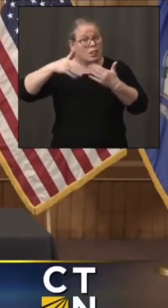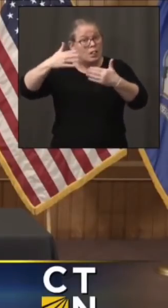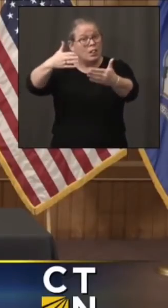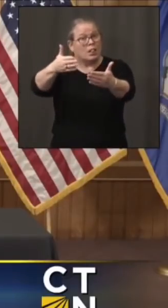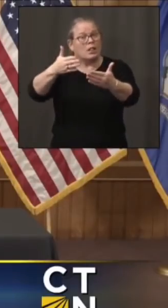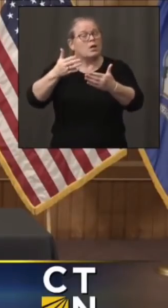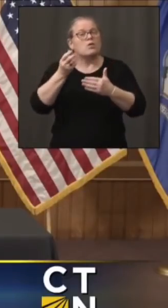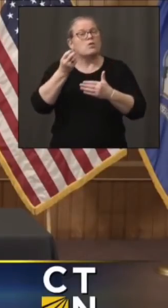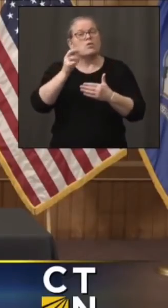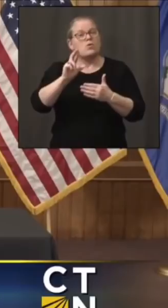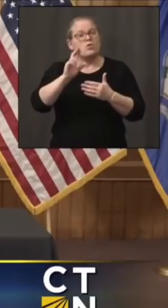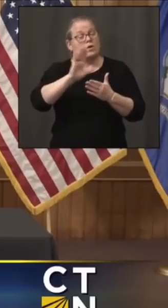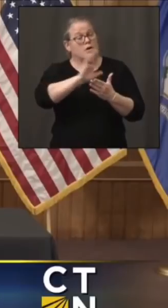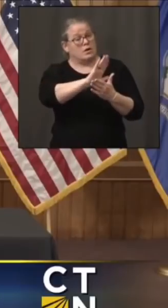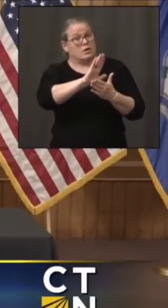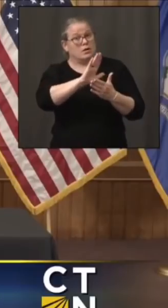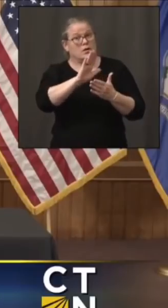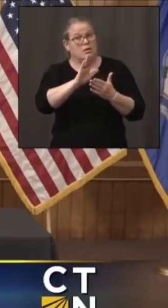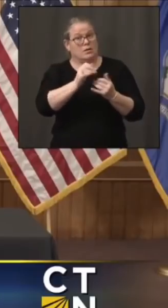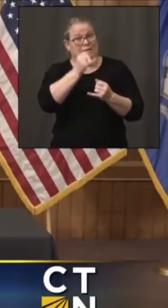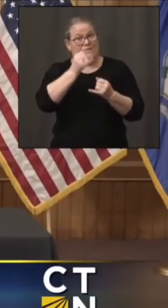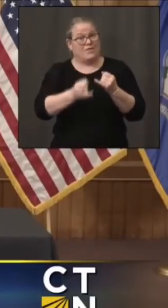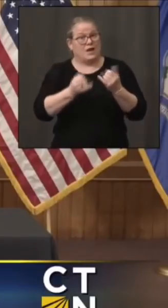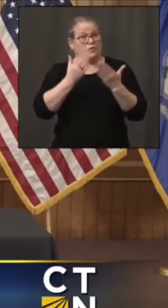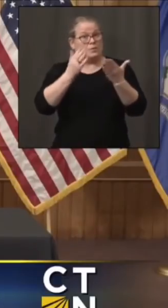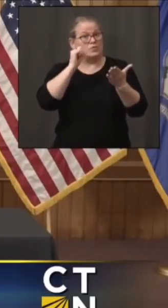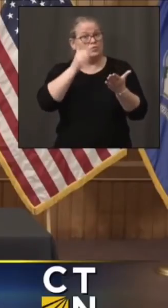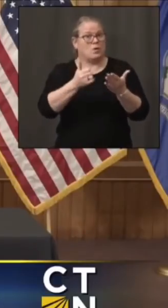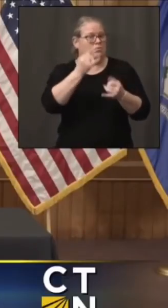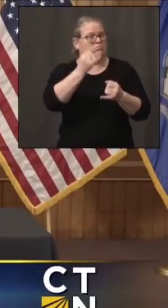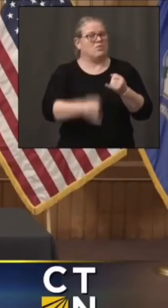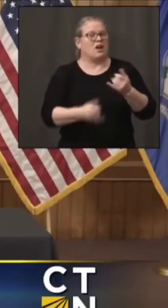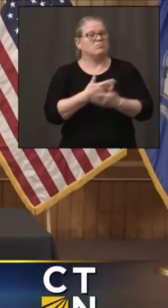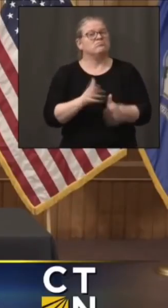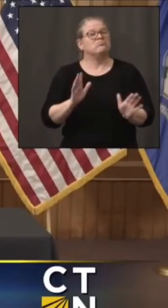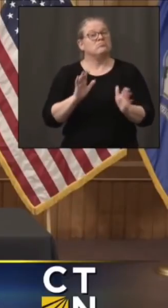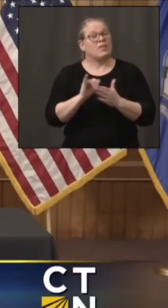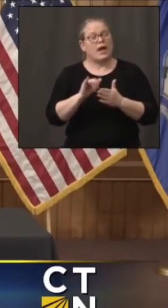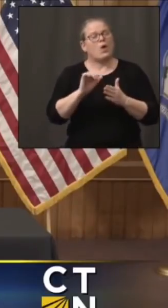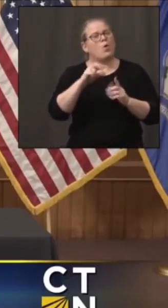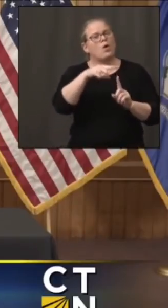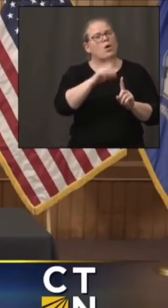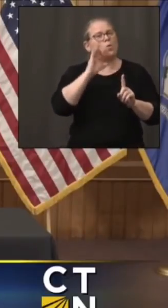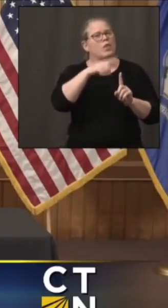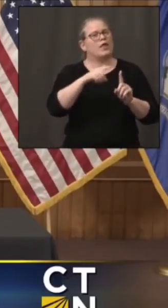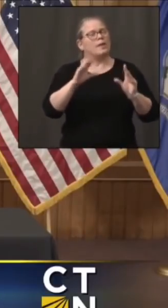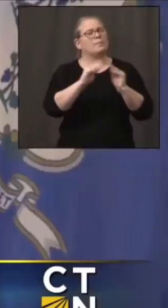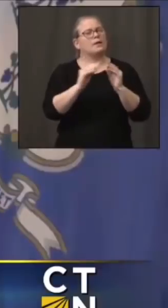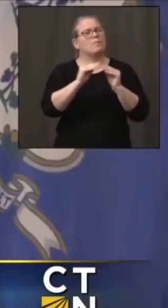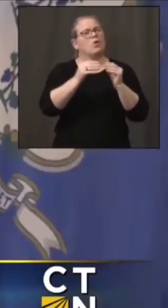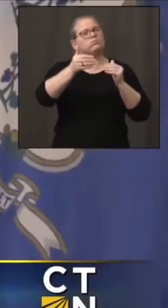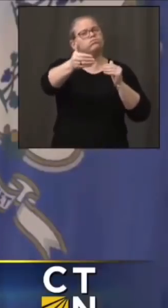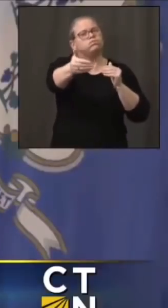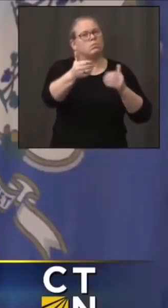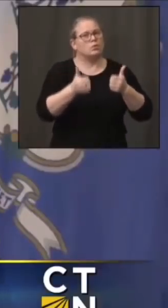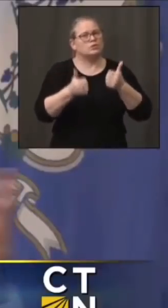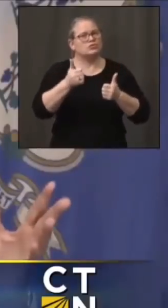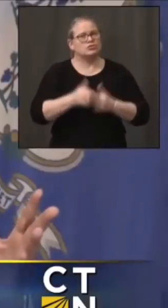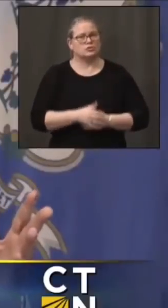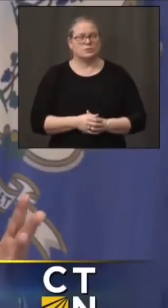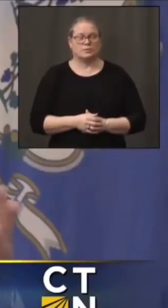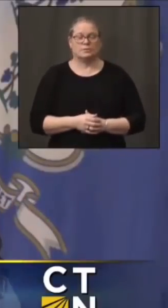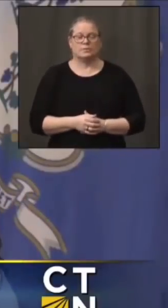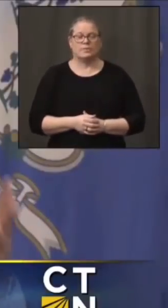the final recommendation tomorrow from the allocation subcommittee? Well, I think we have a little time on this because